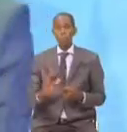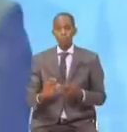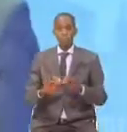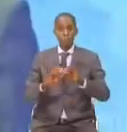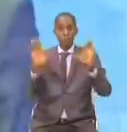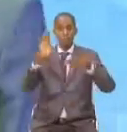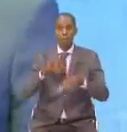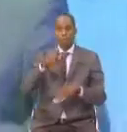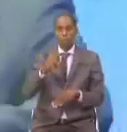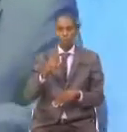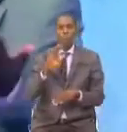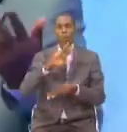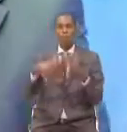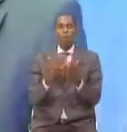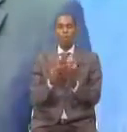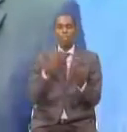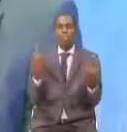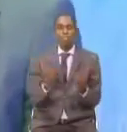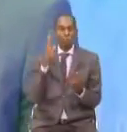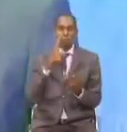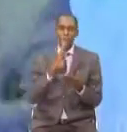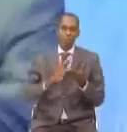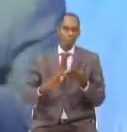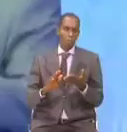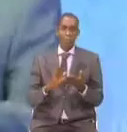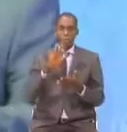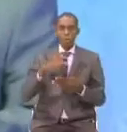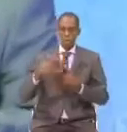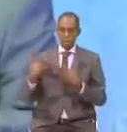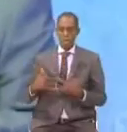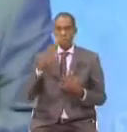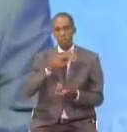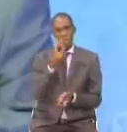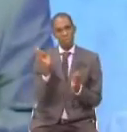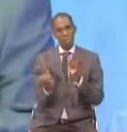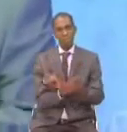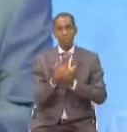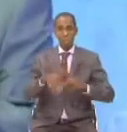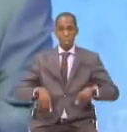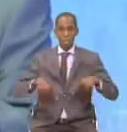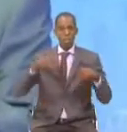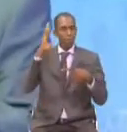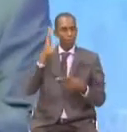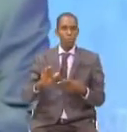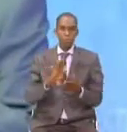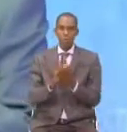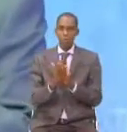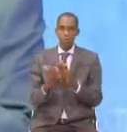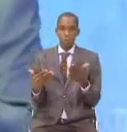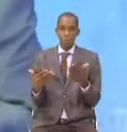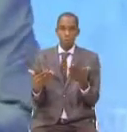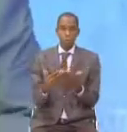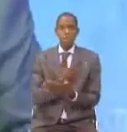will be forgiven. Your heart will be changed. Your life will turn around. And every sickness in